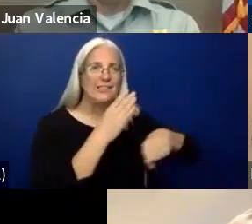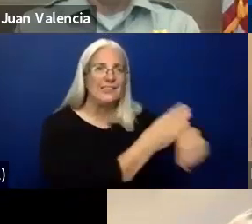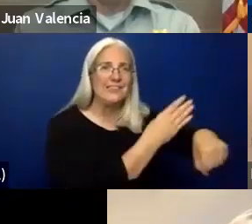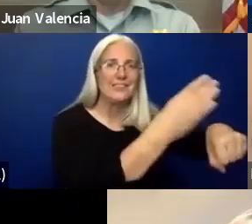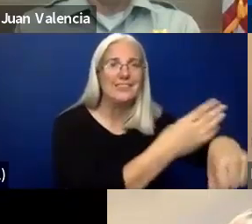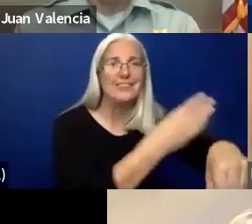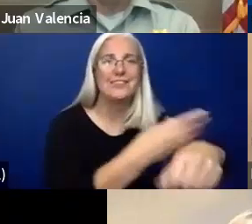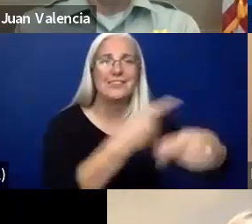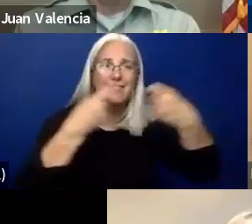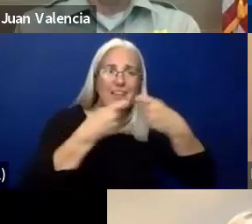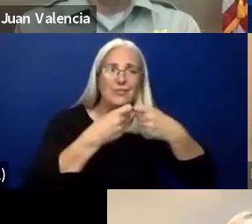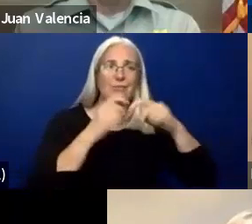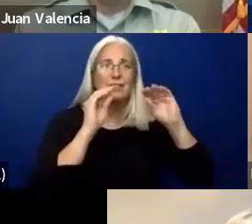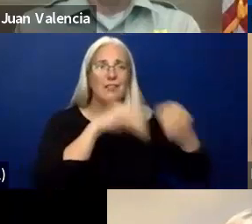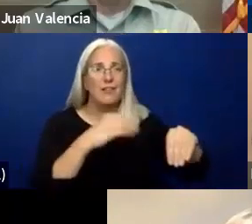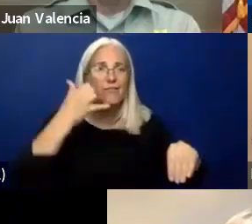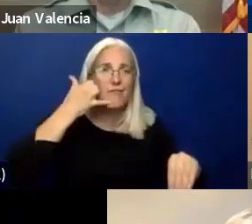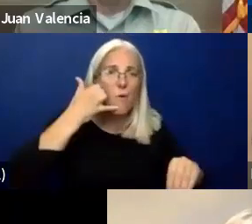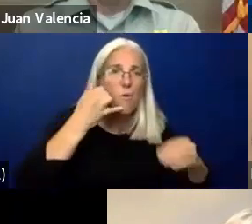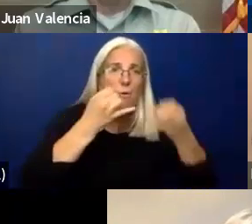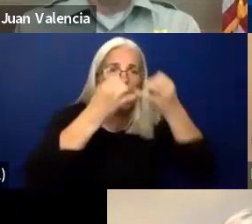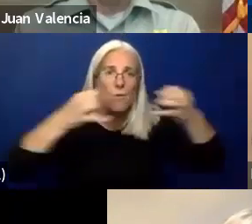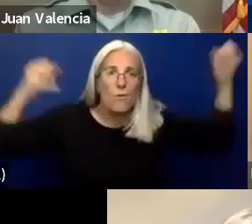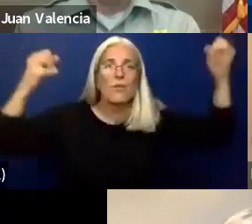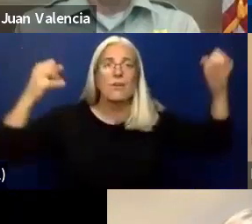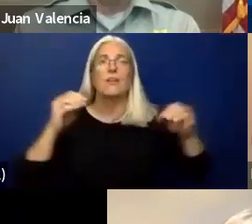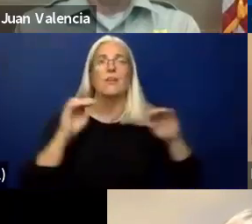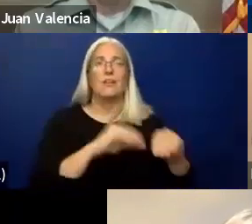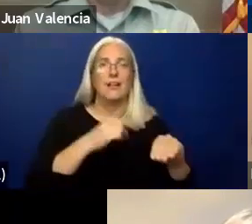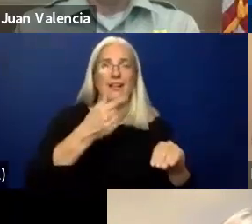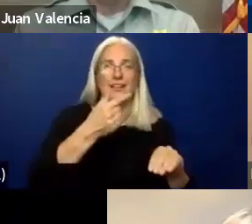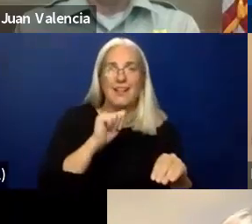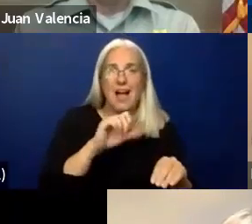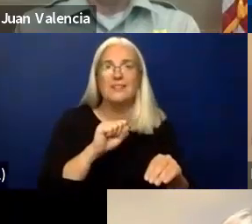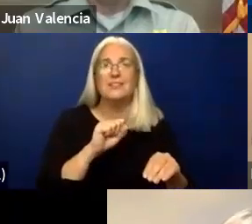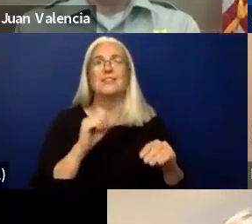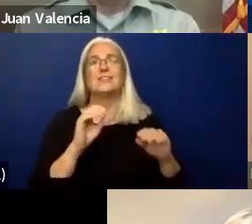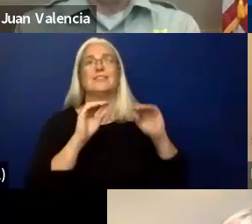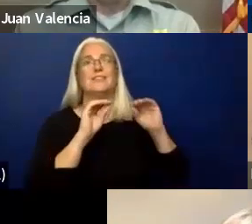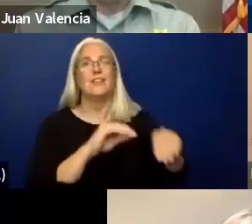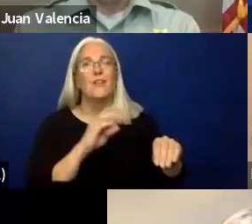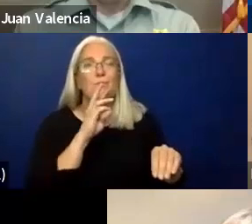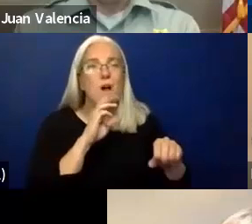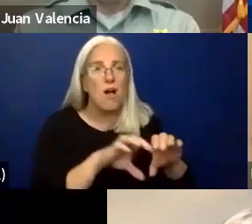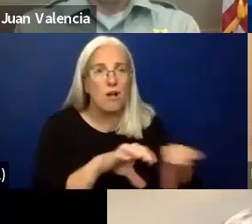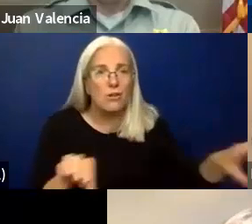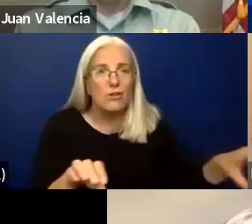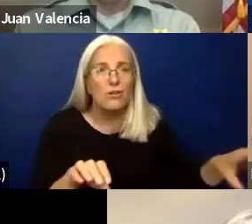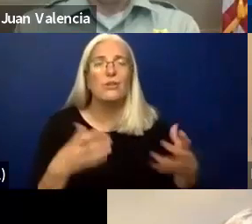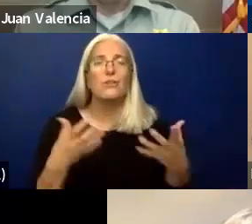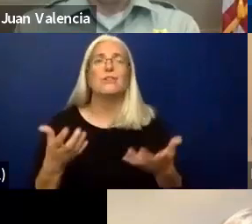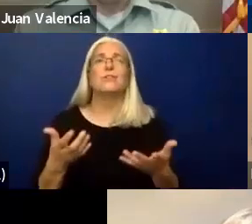as I understand, not major to the gas, but issues with the gas. So PG&E is working hard to get